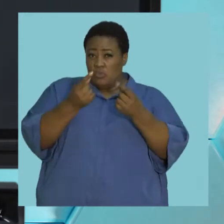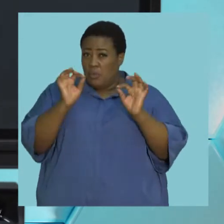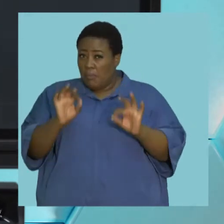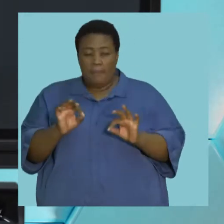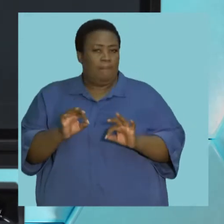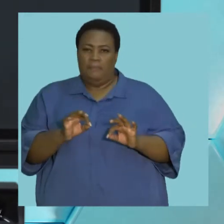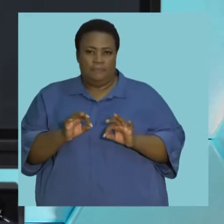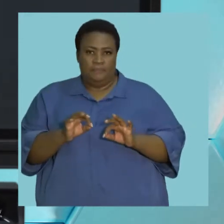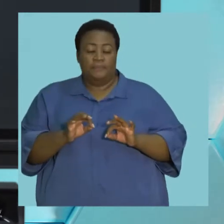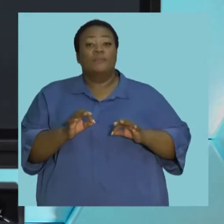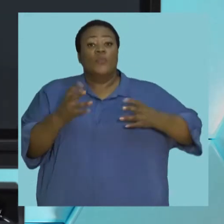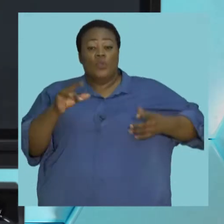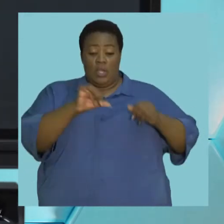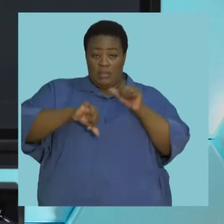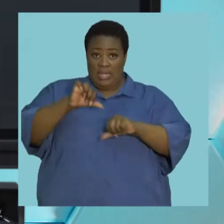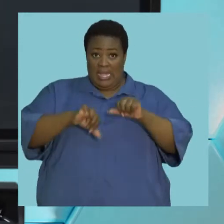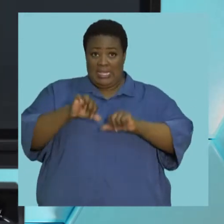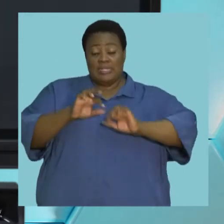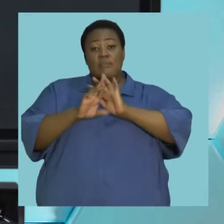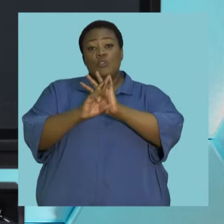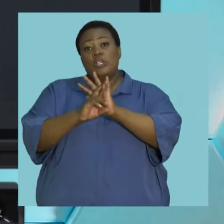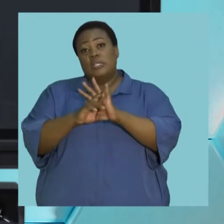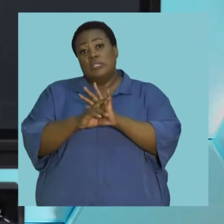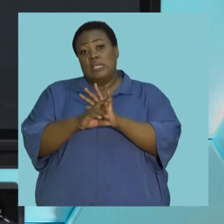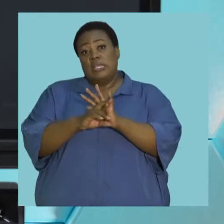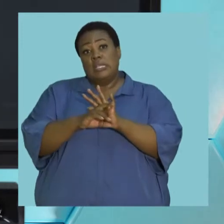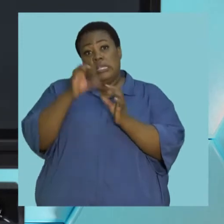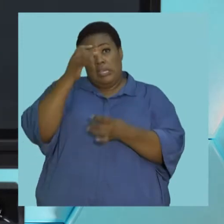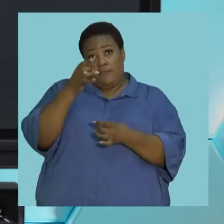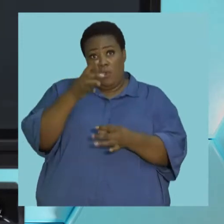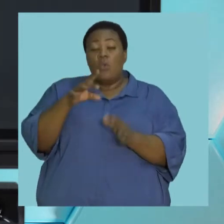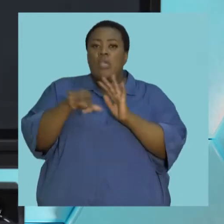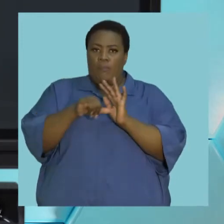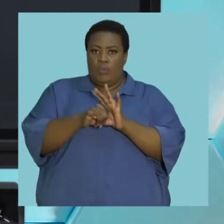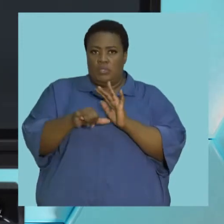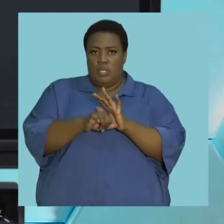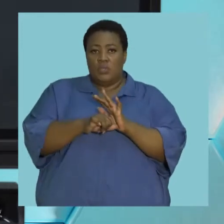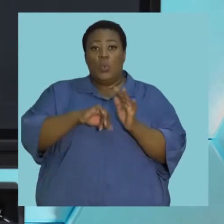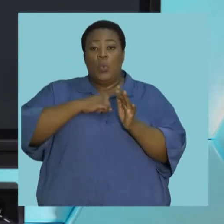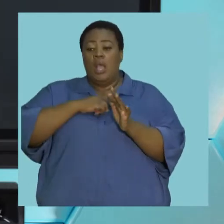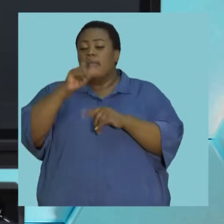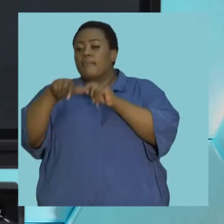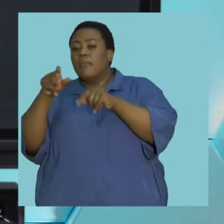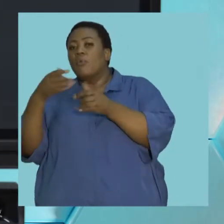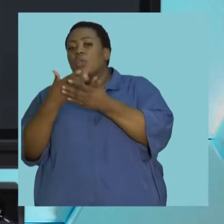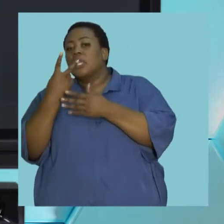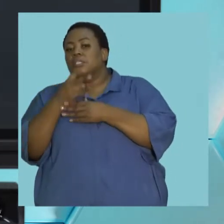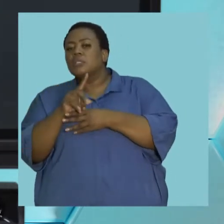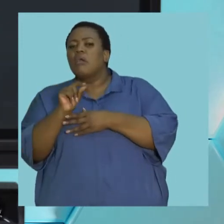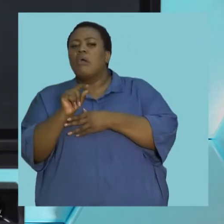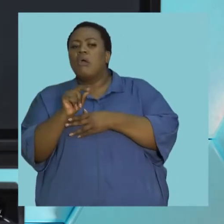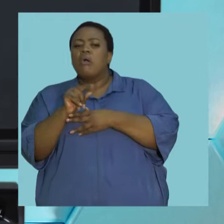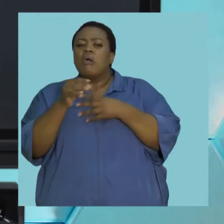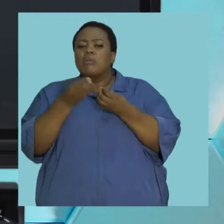science, representing data is crucial for scientists to be able to see trends, for us to be able to draw